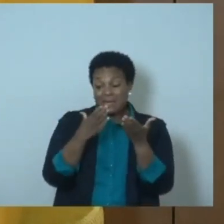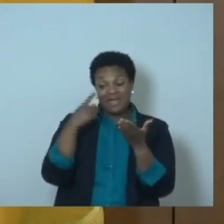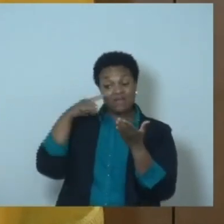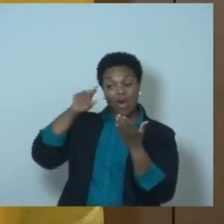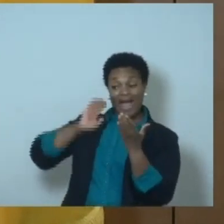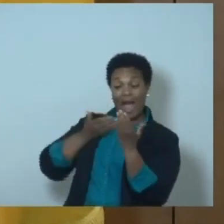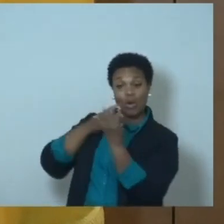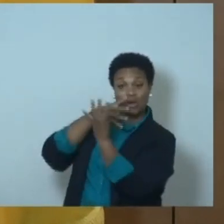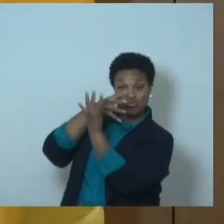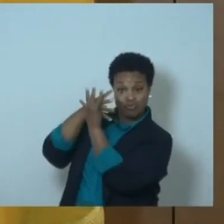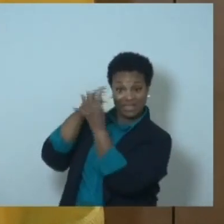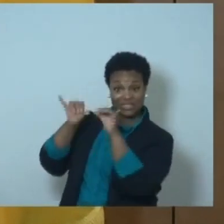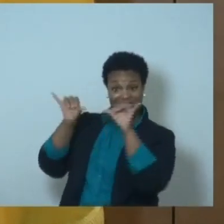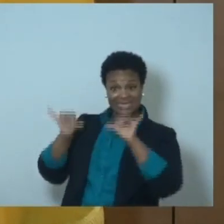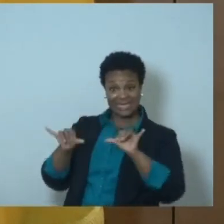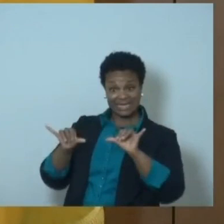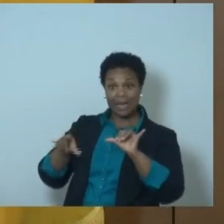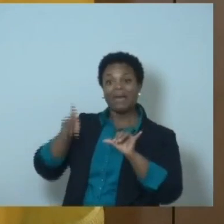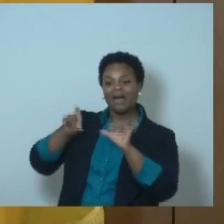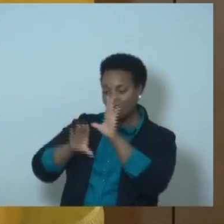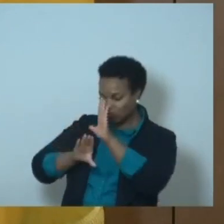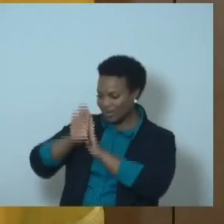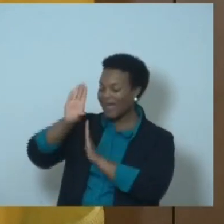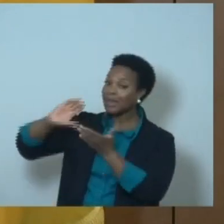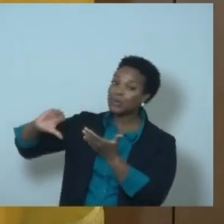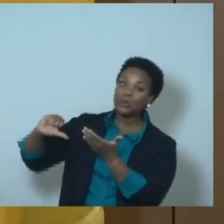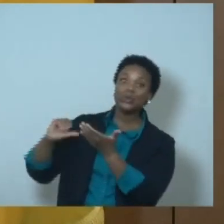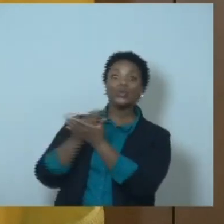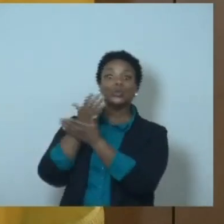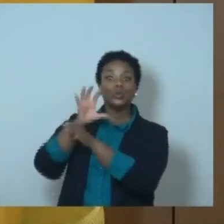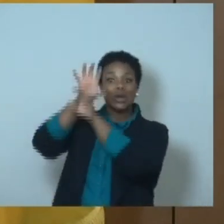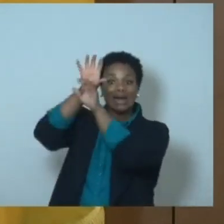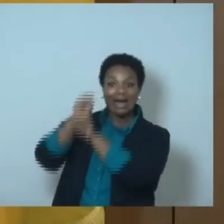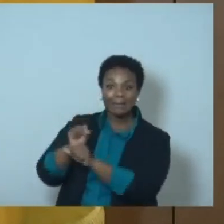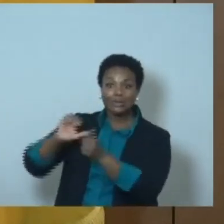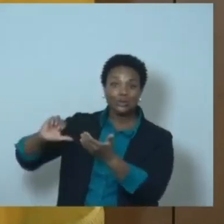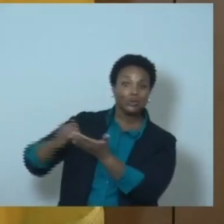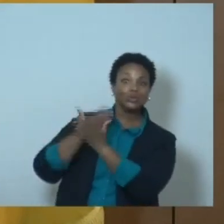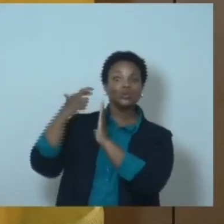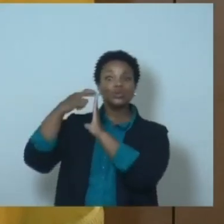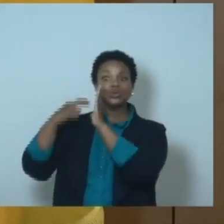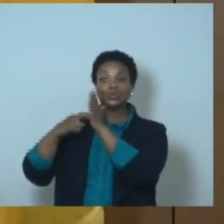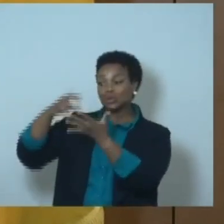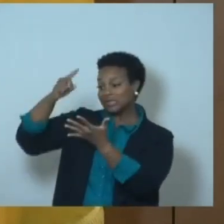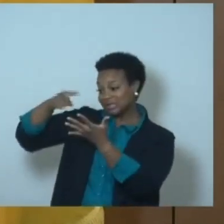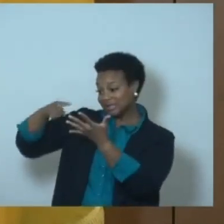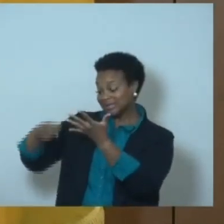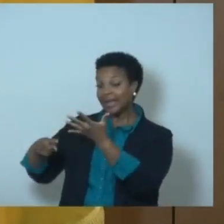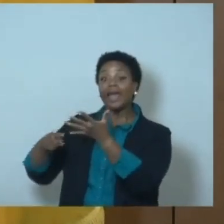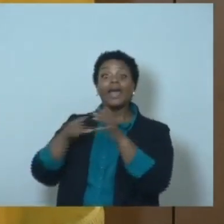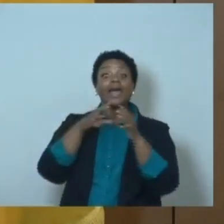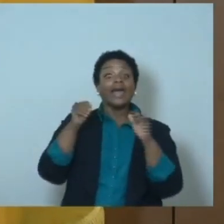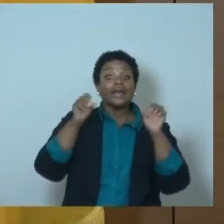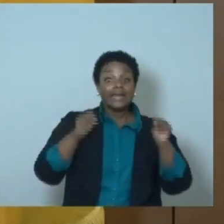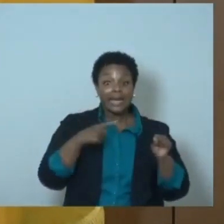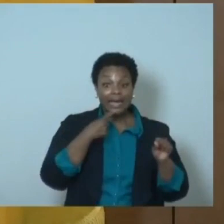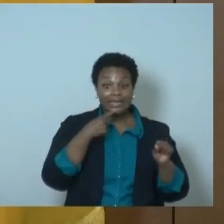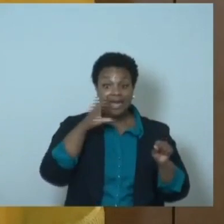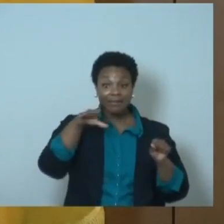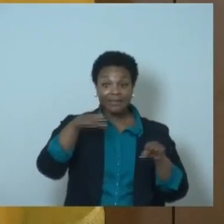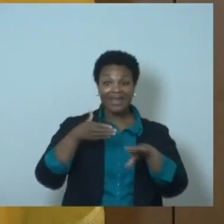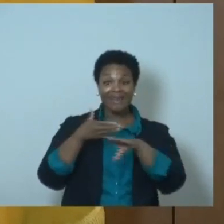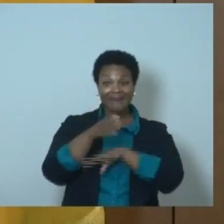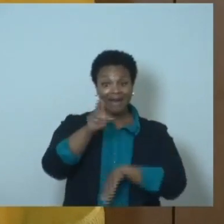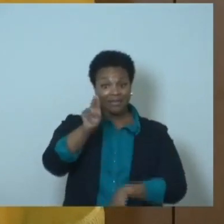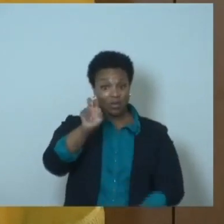corrections. And can I just do this? I hope that who's ever in the White House after November, and after